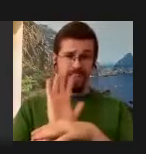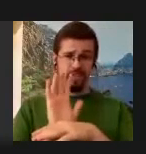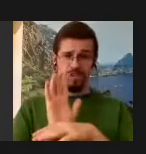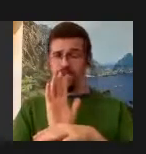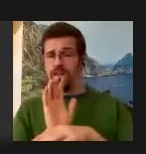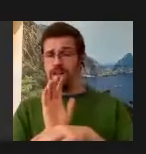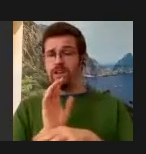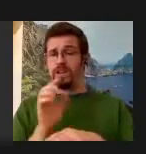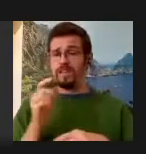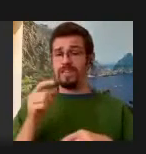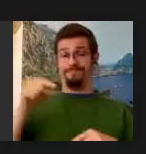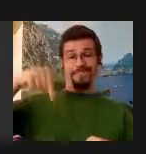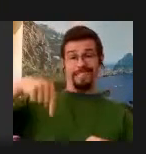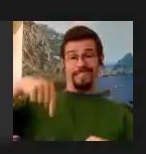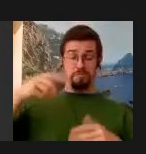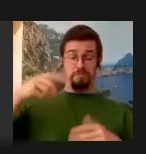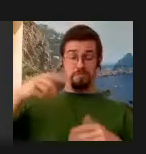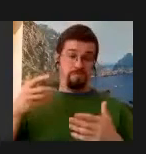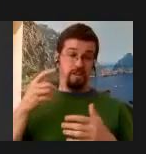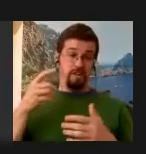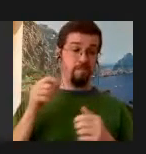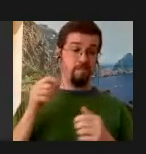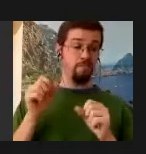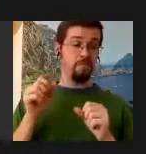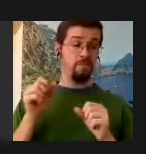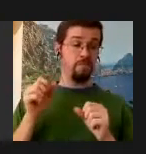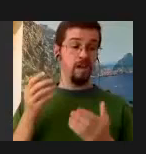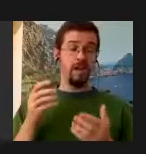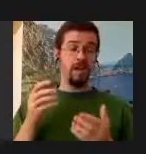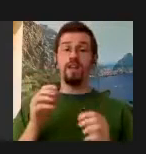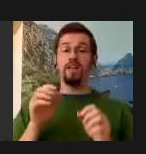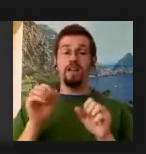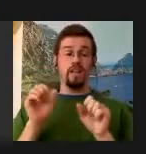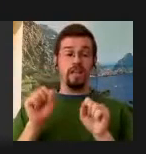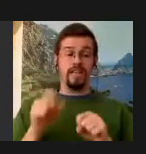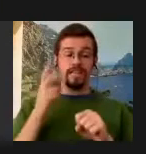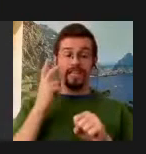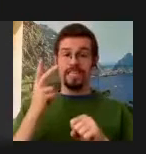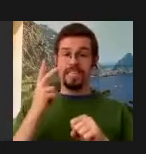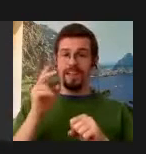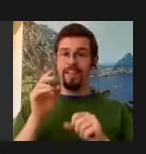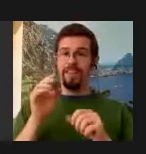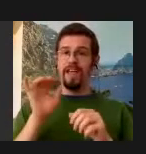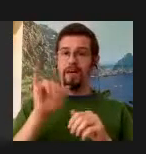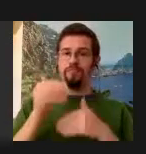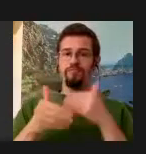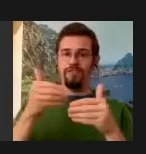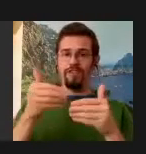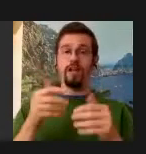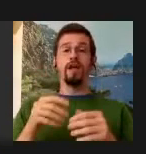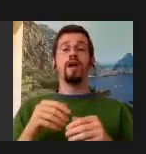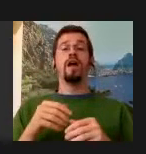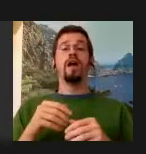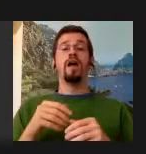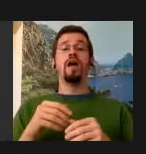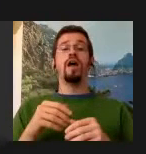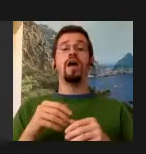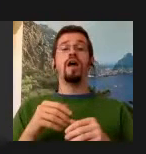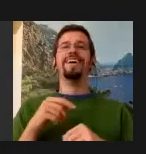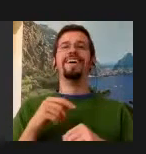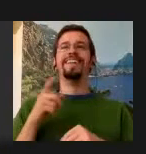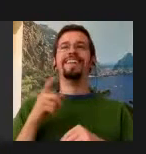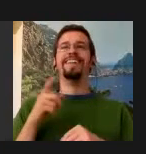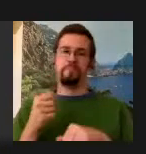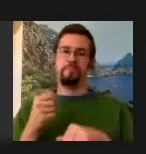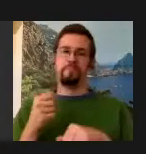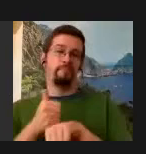on the presentation 15, so you can see with subtitles and translation, they were blaming Wafa because